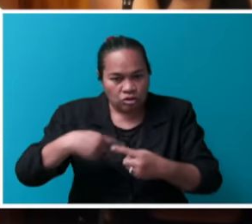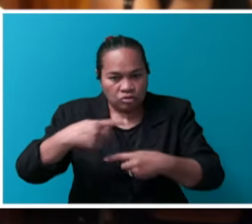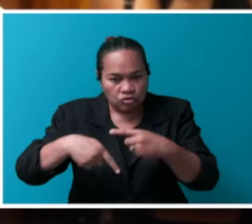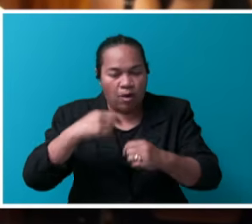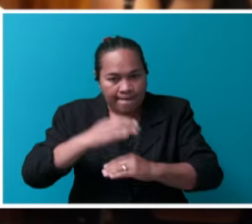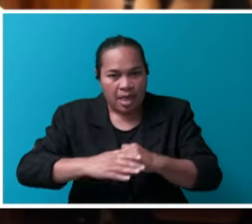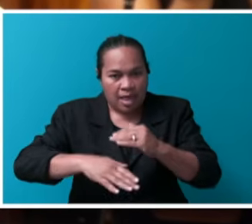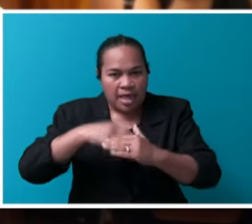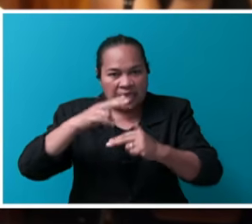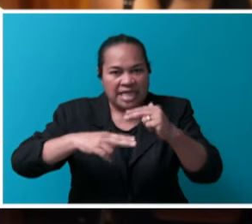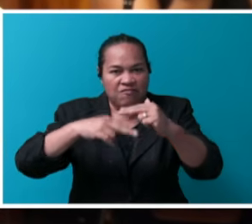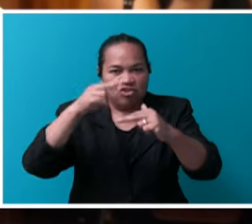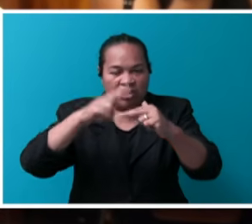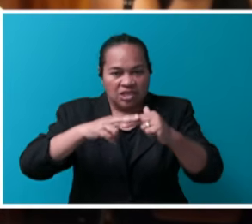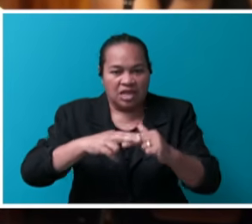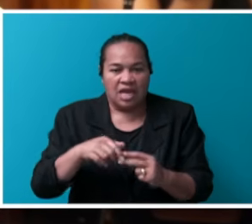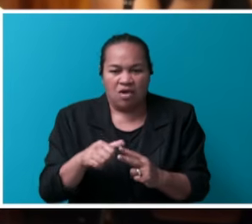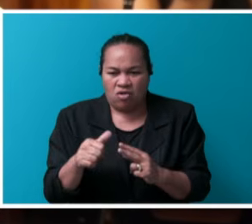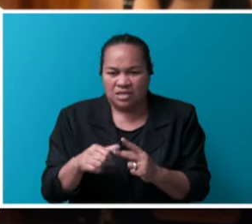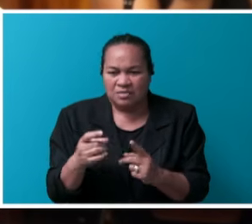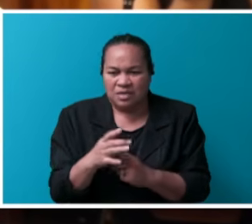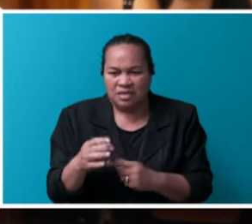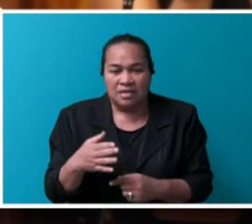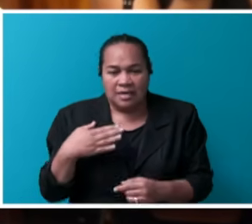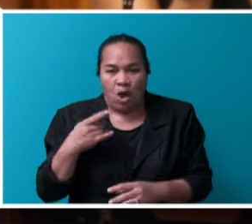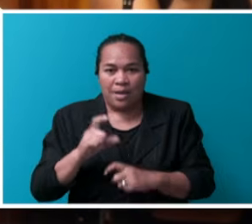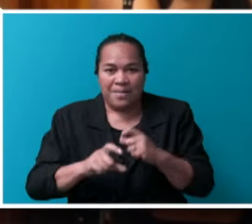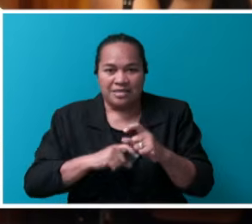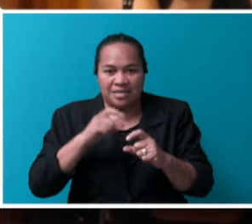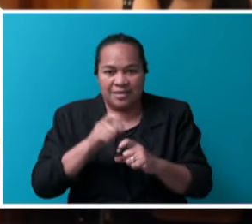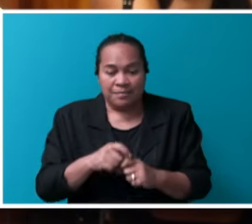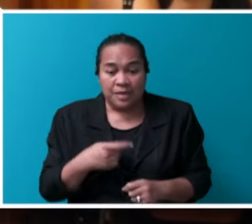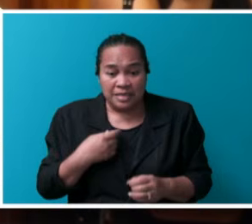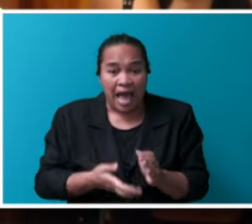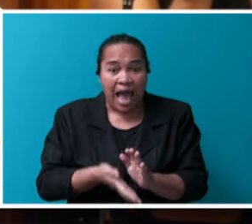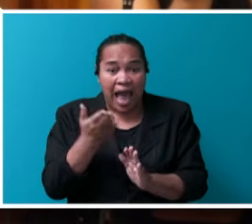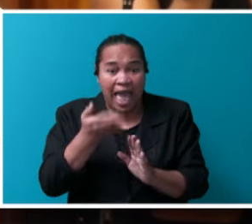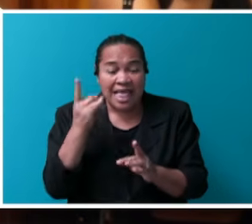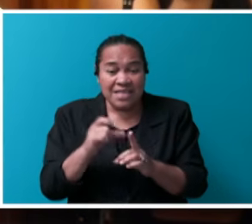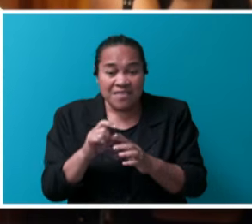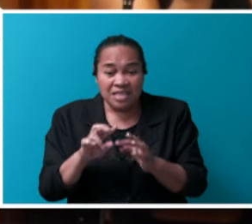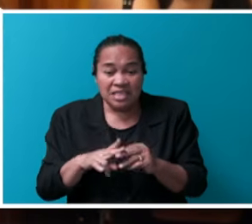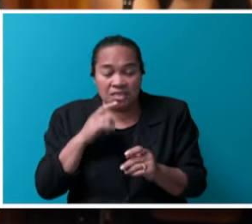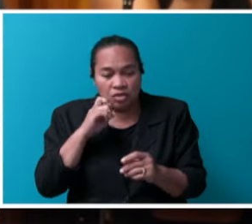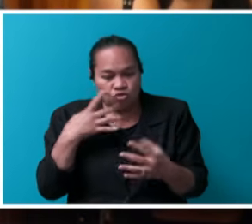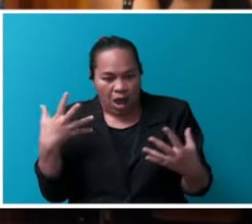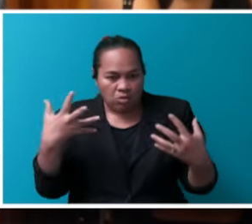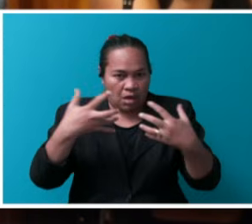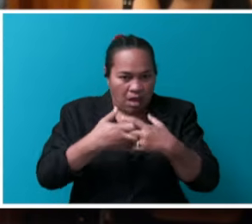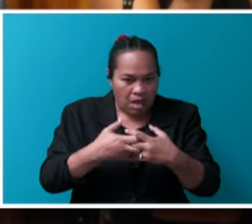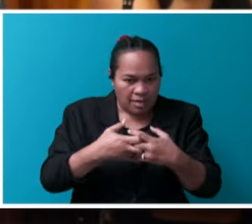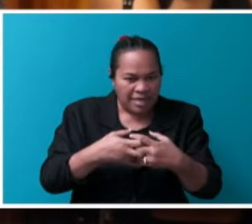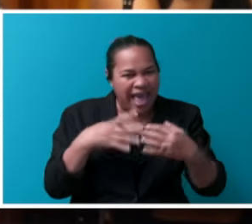much-needed infrastructure and productive capacity. This higher deficit and government expenditure to counter the impact of